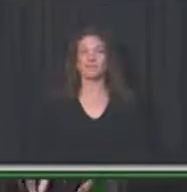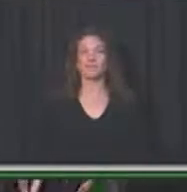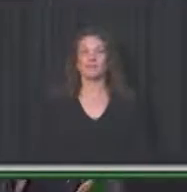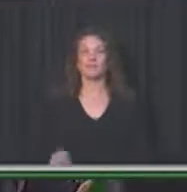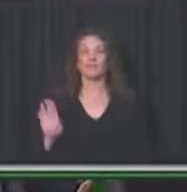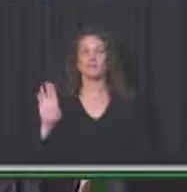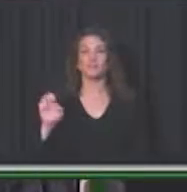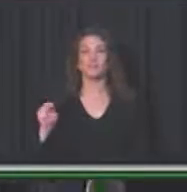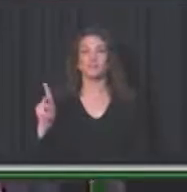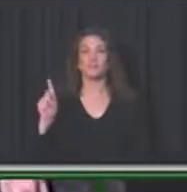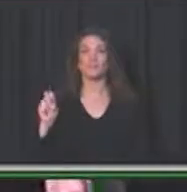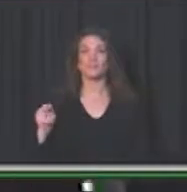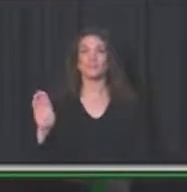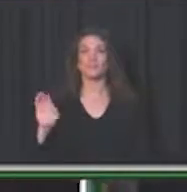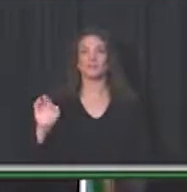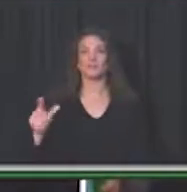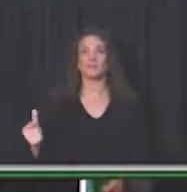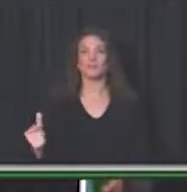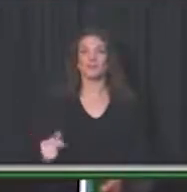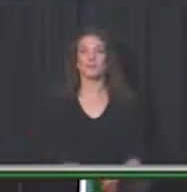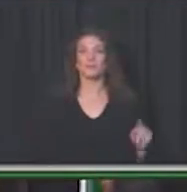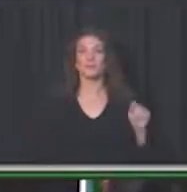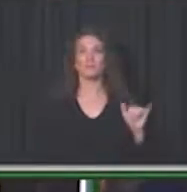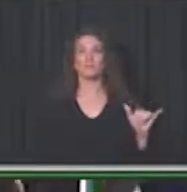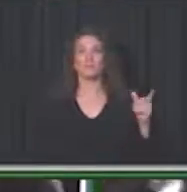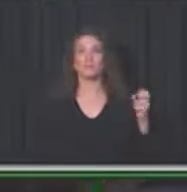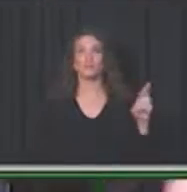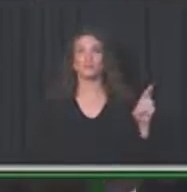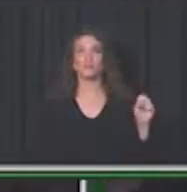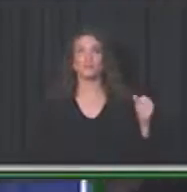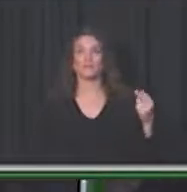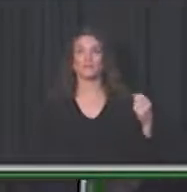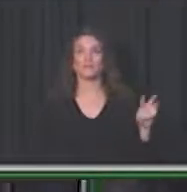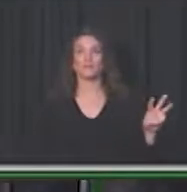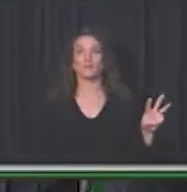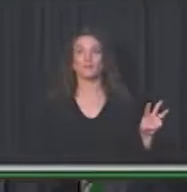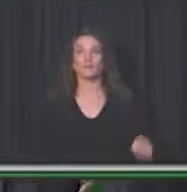Brendan Board. Tyler Shaw.